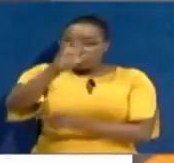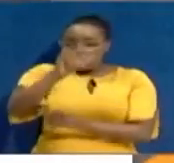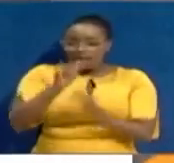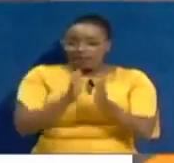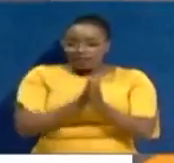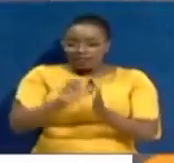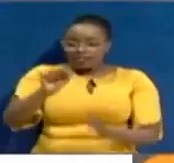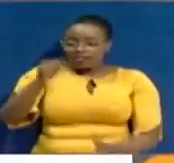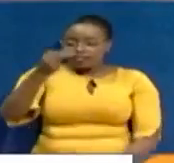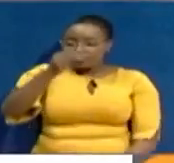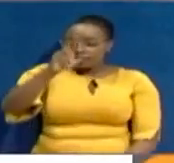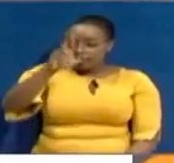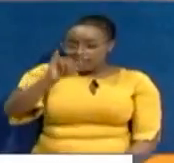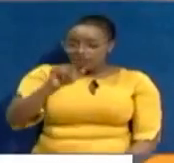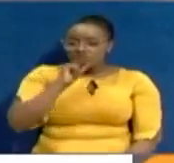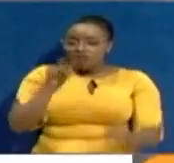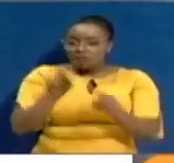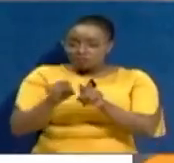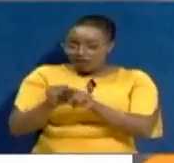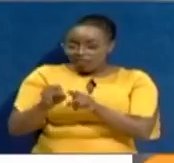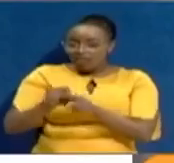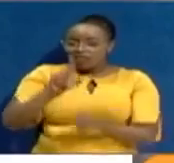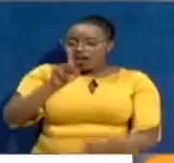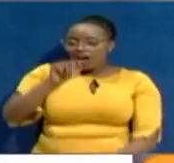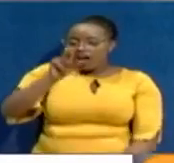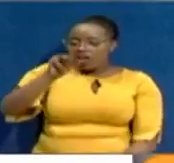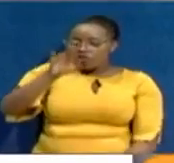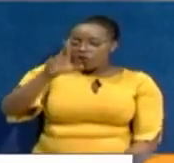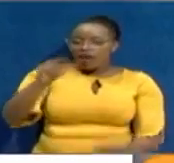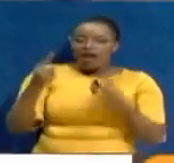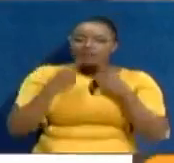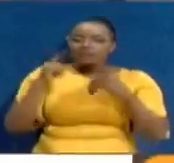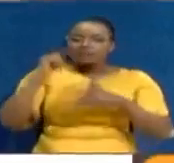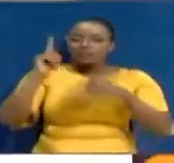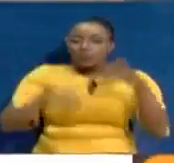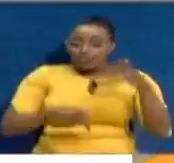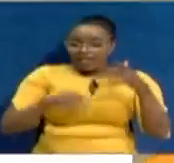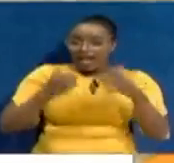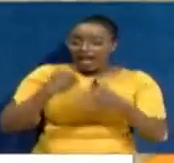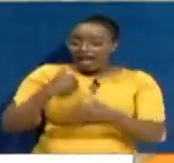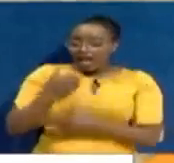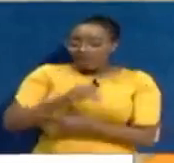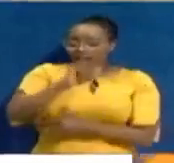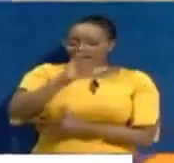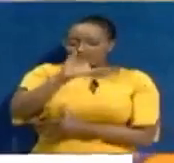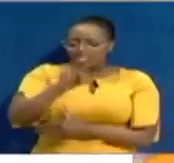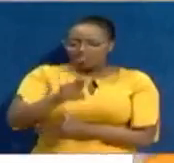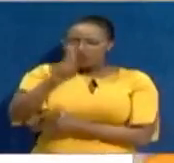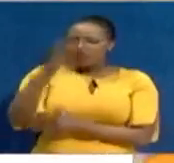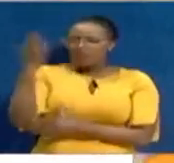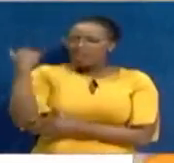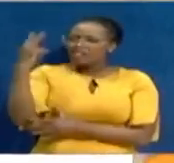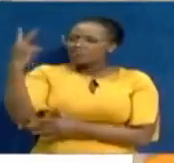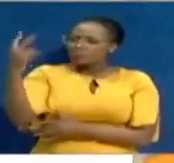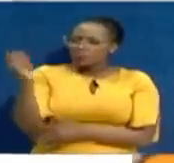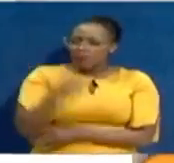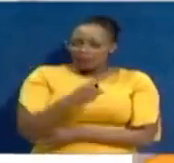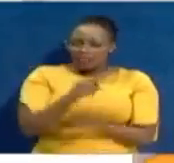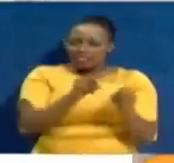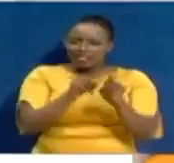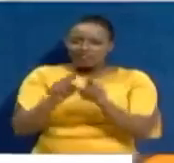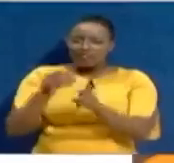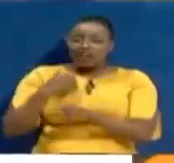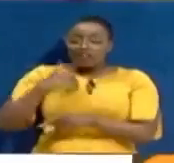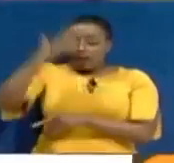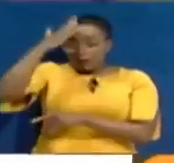Wamboi and Shari Martin. His brother, Julius Kanyora, made the announcement saying Gacheru had been in the ICU for the last 2 months and died